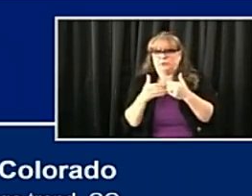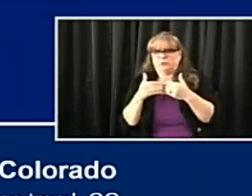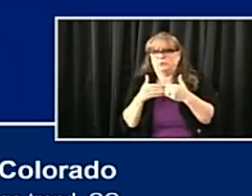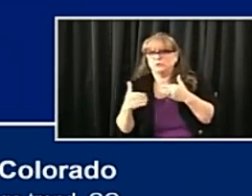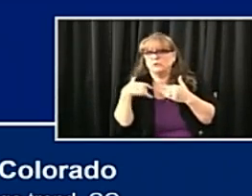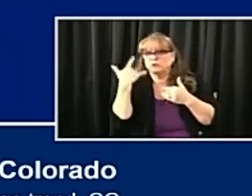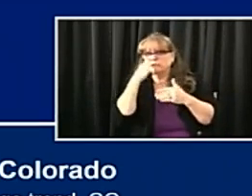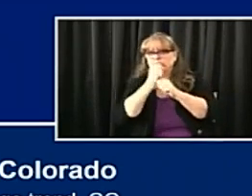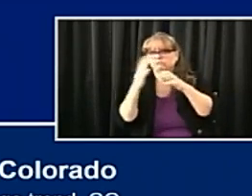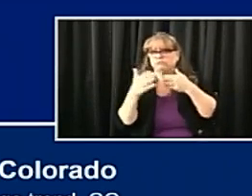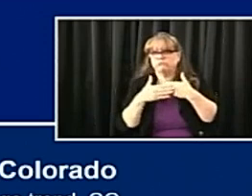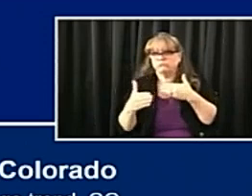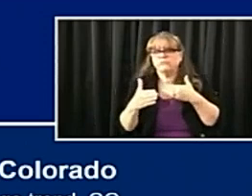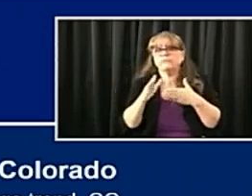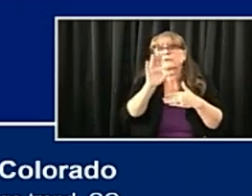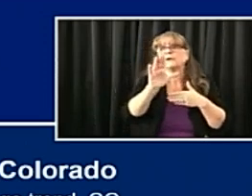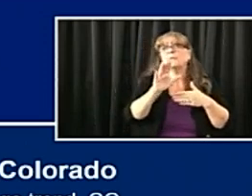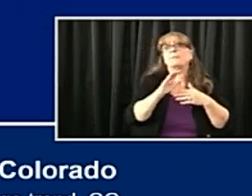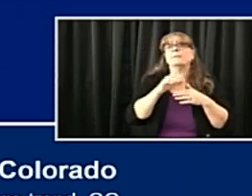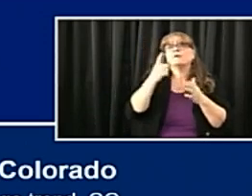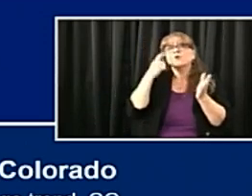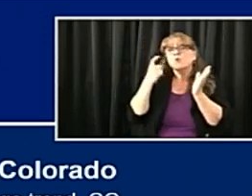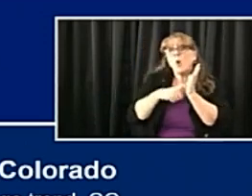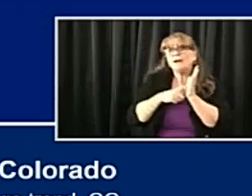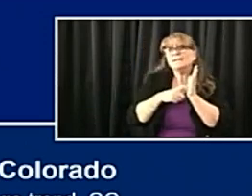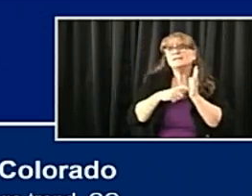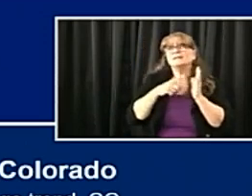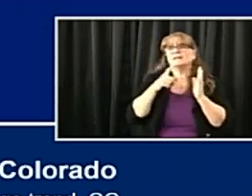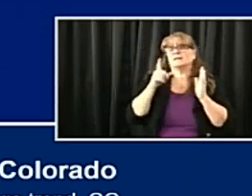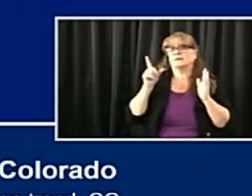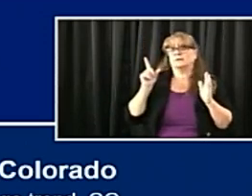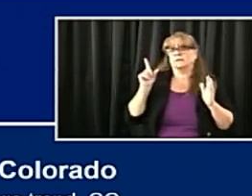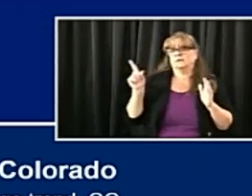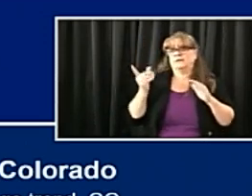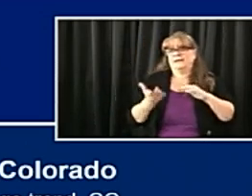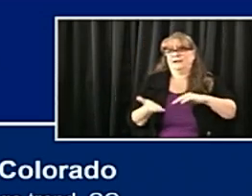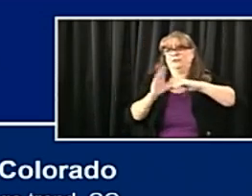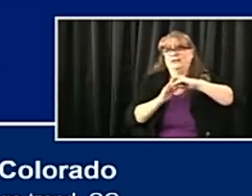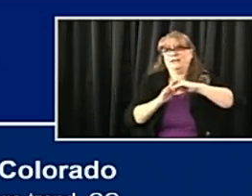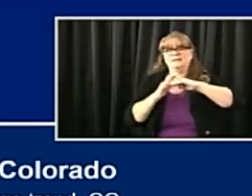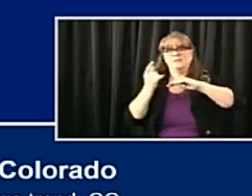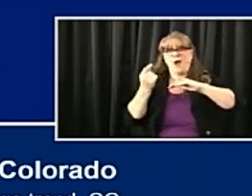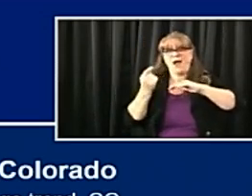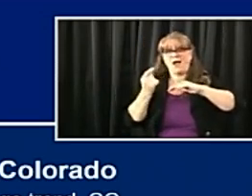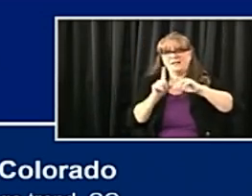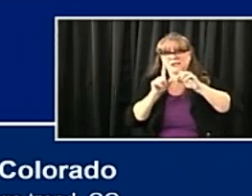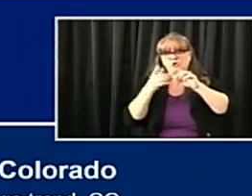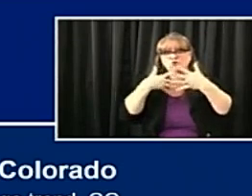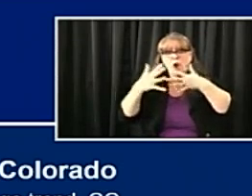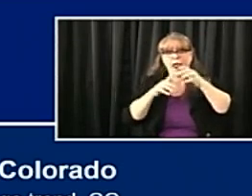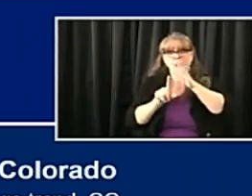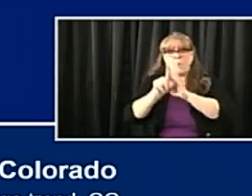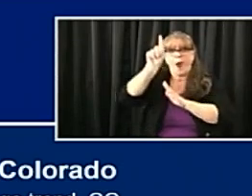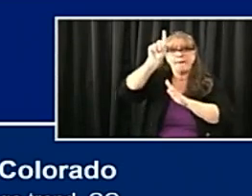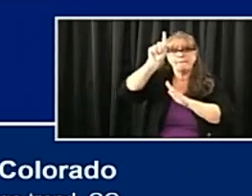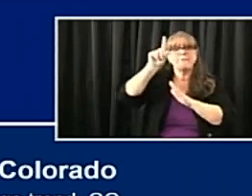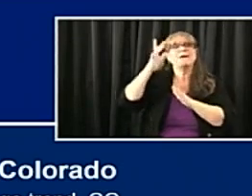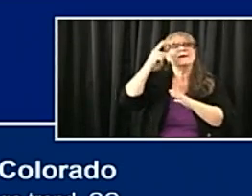right, you can see a clear increase that was associated with Christmas, New Year's holidays. But since that time, we've been on a